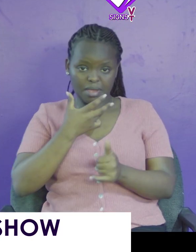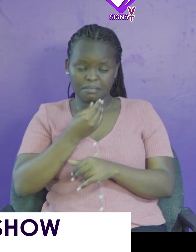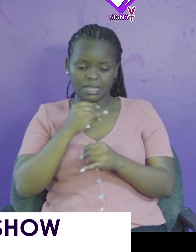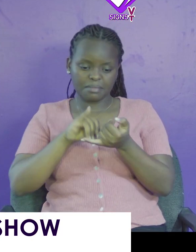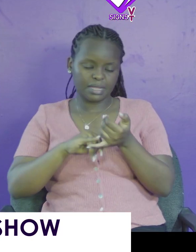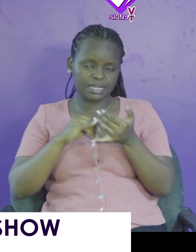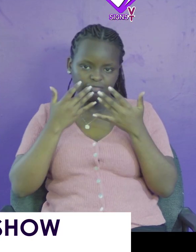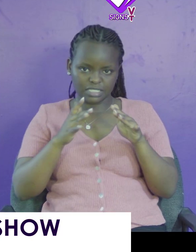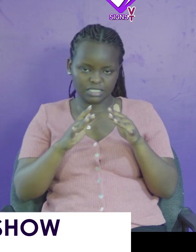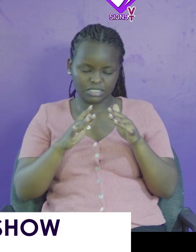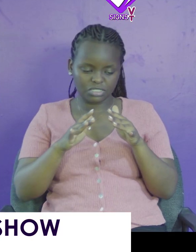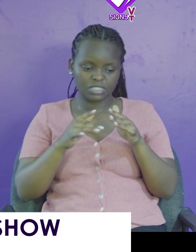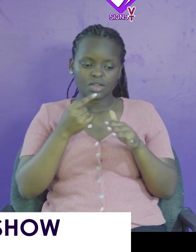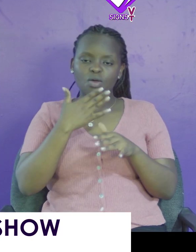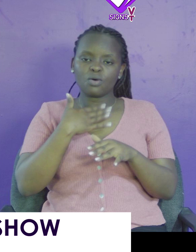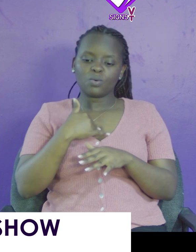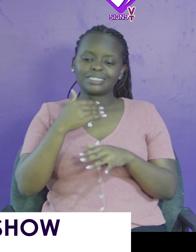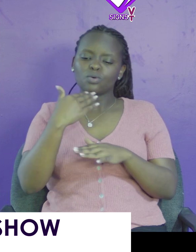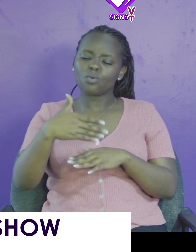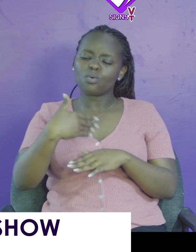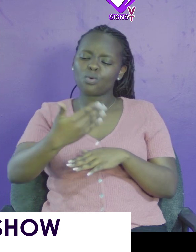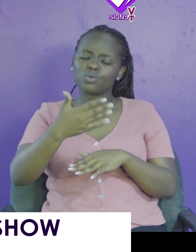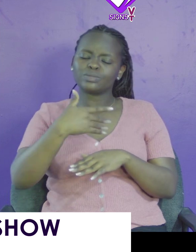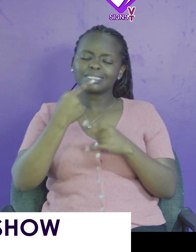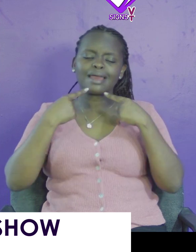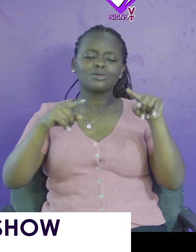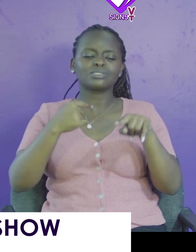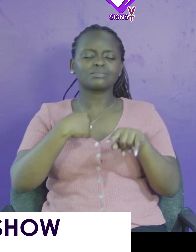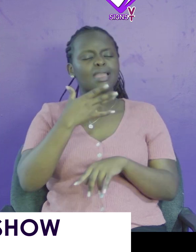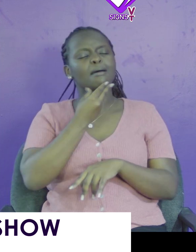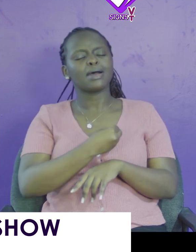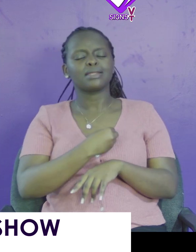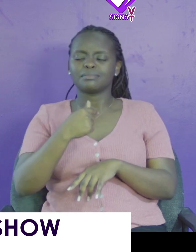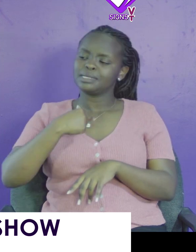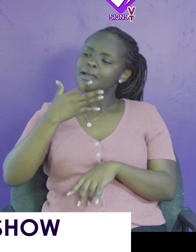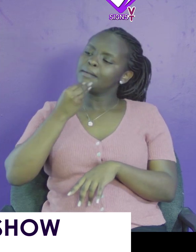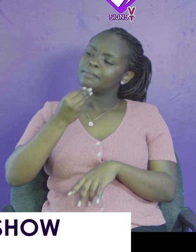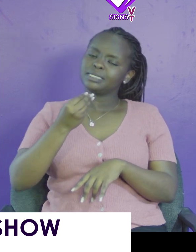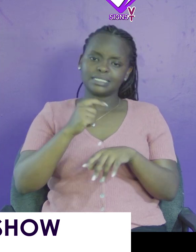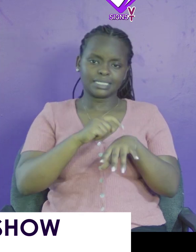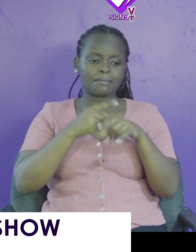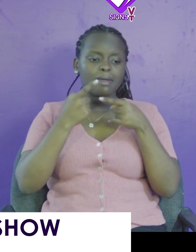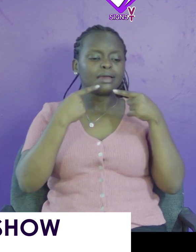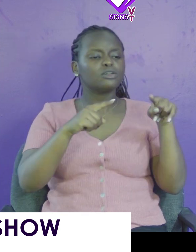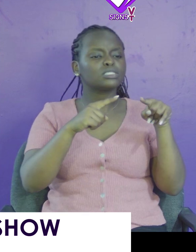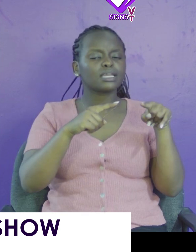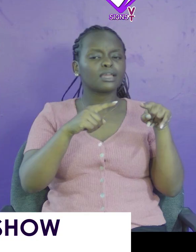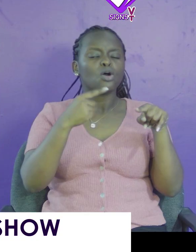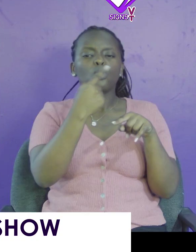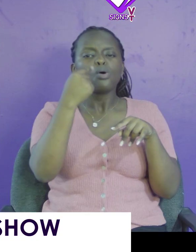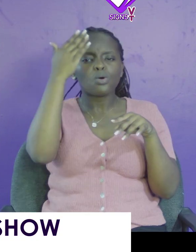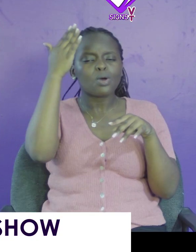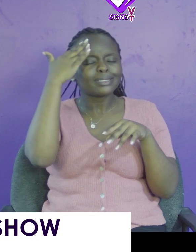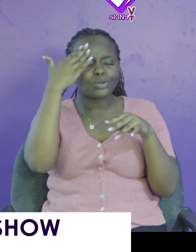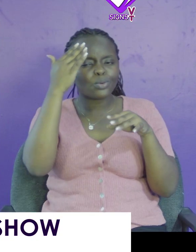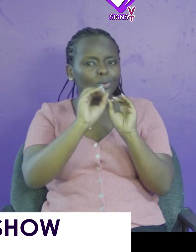will want every time to announce, I am the man, I am the man. Now listen, whenever you're announcing you are the man, who doesn't know you are the man? When this